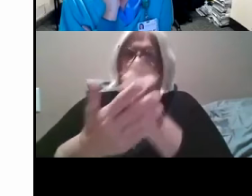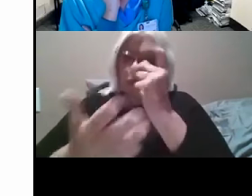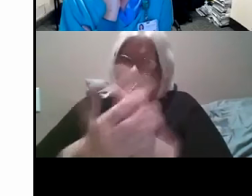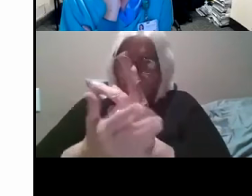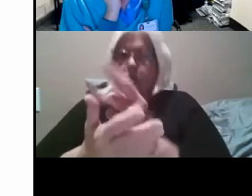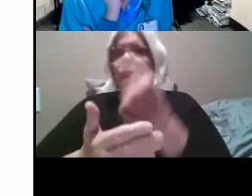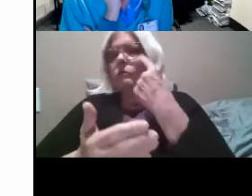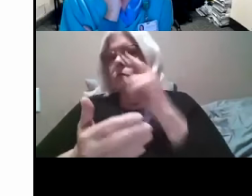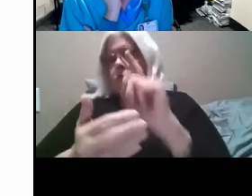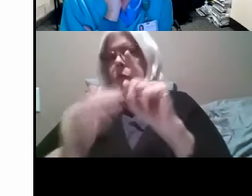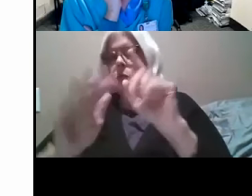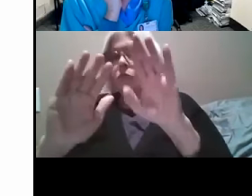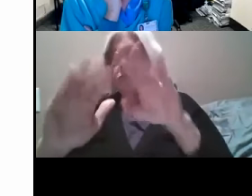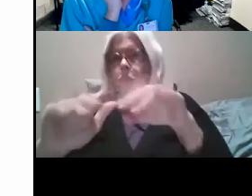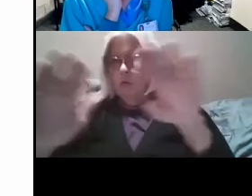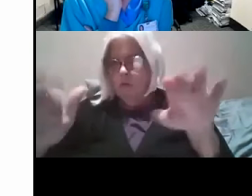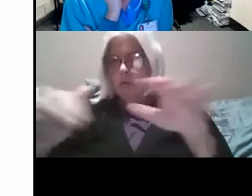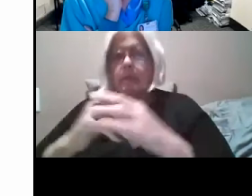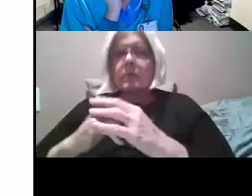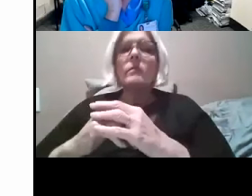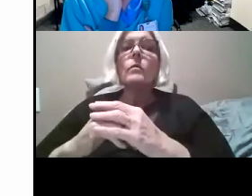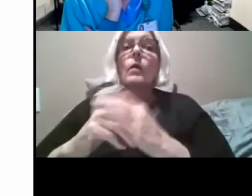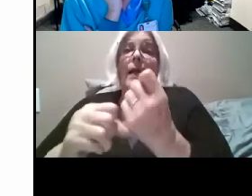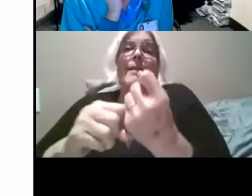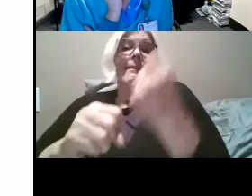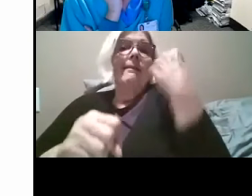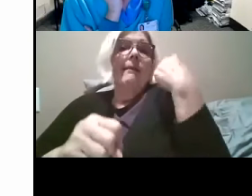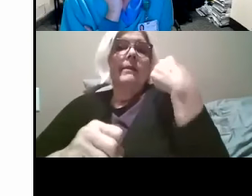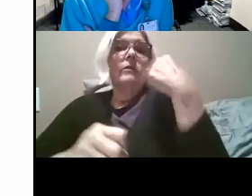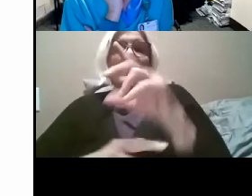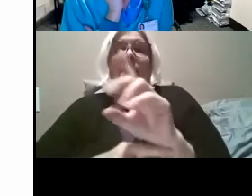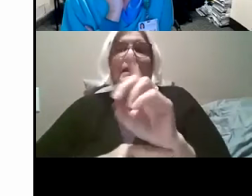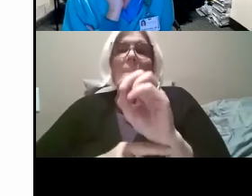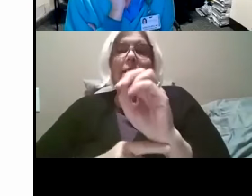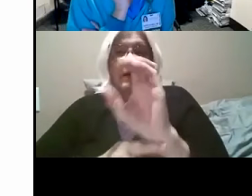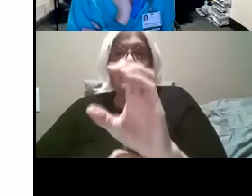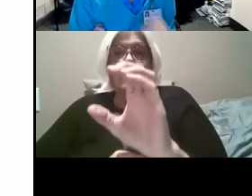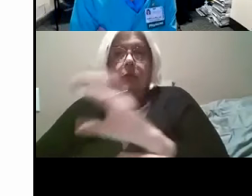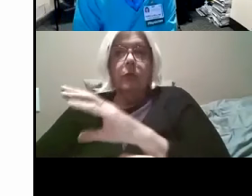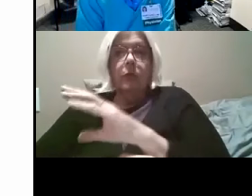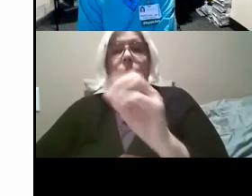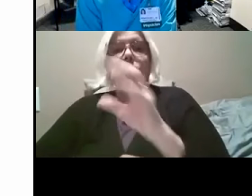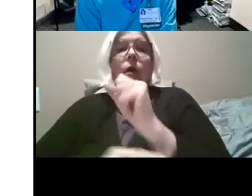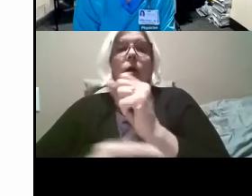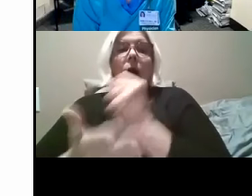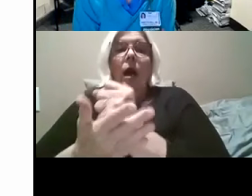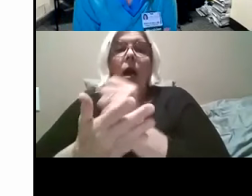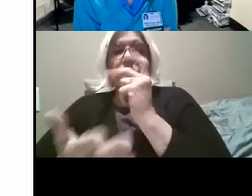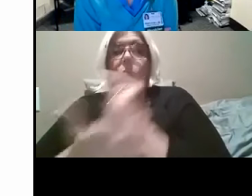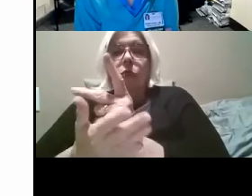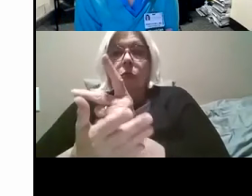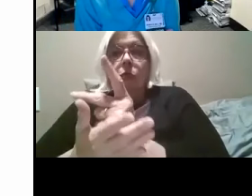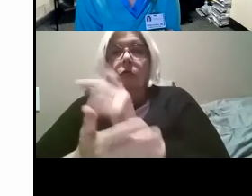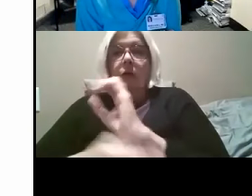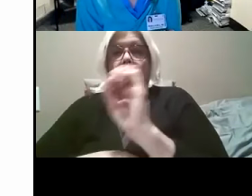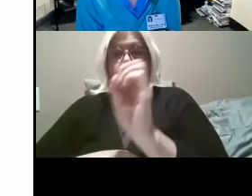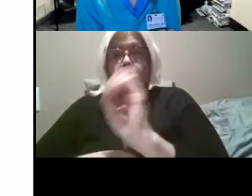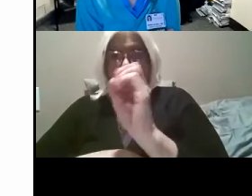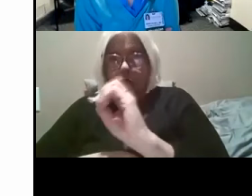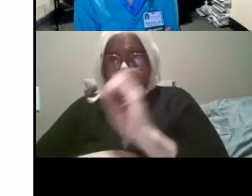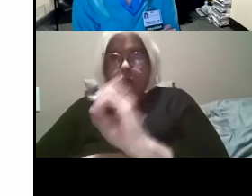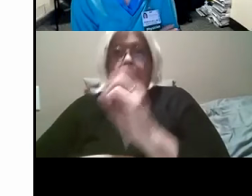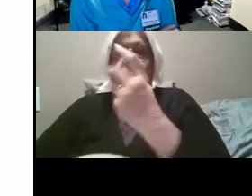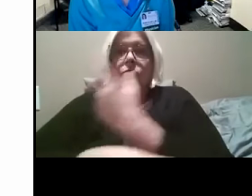vaccine. Last December, it got EUA for those 16 and older. In May,